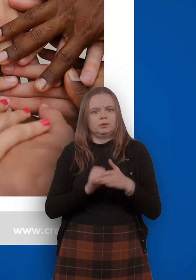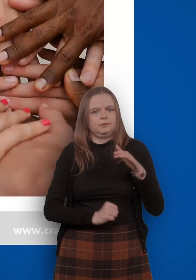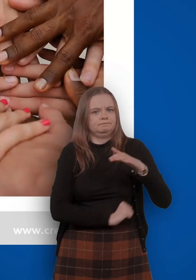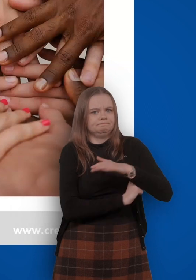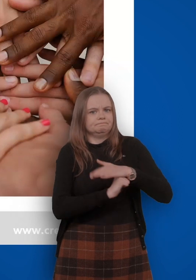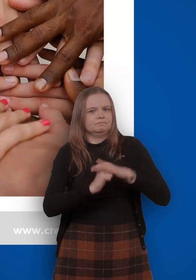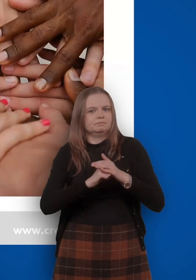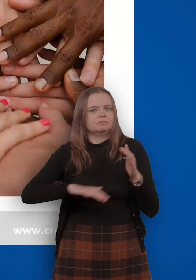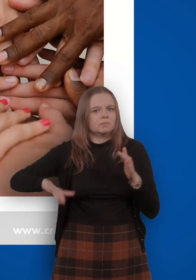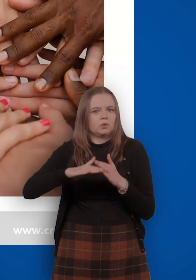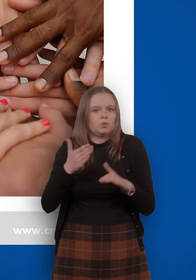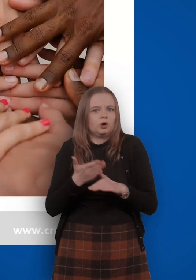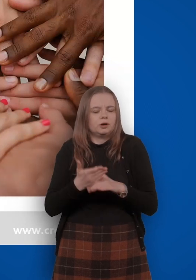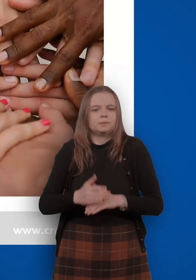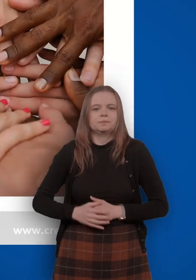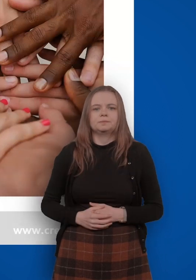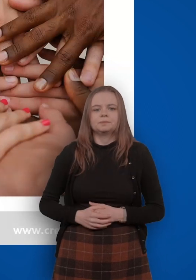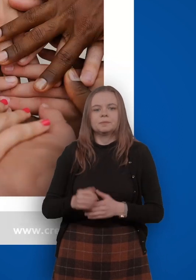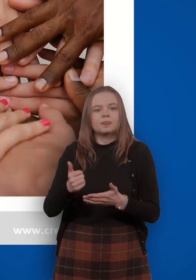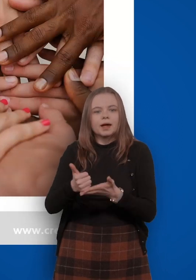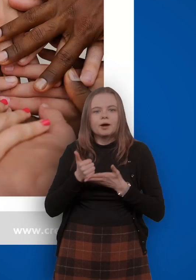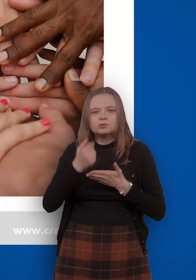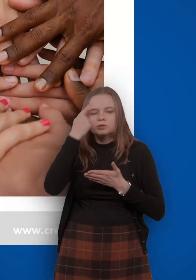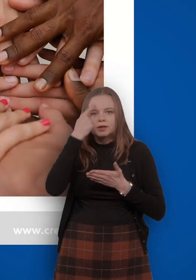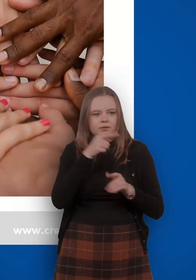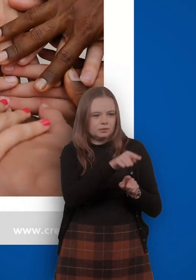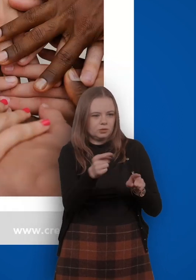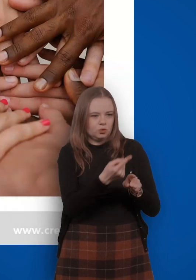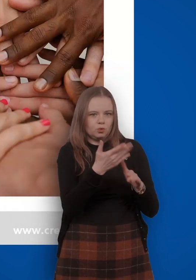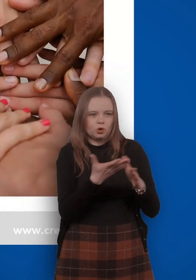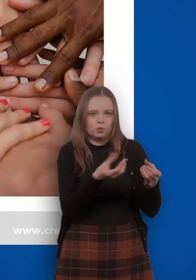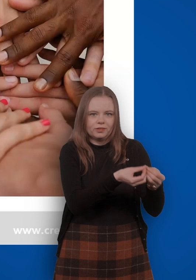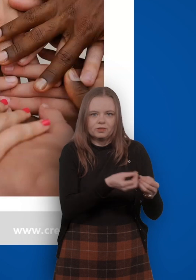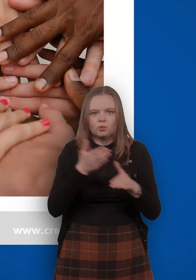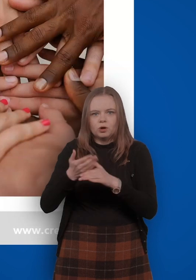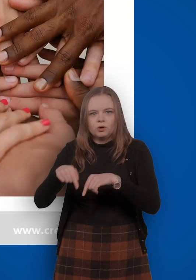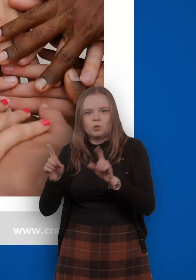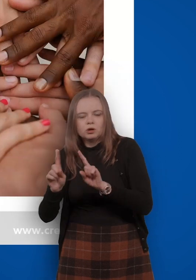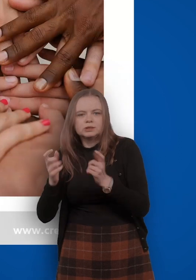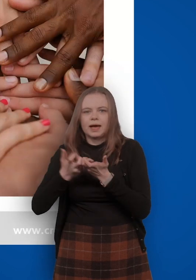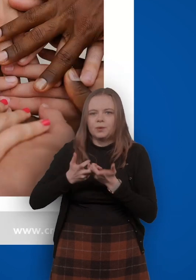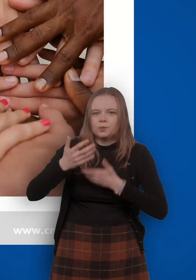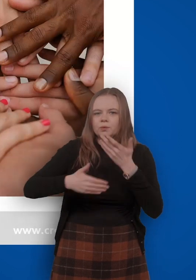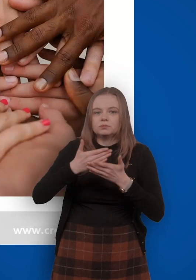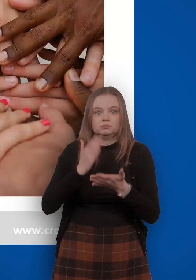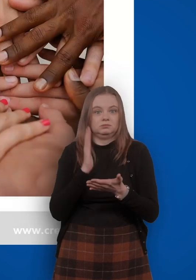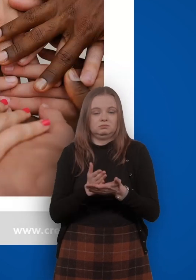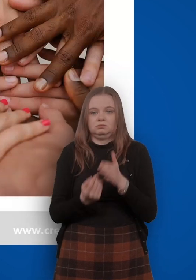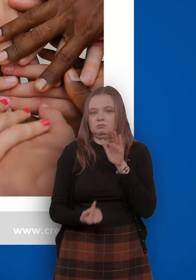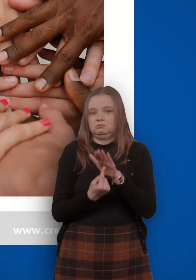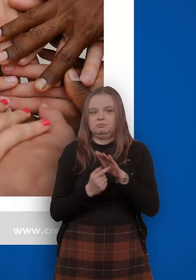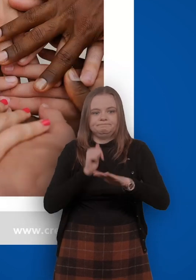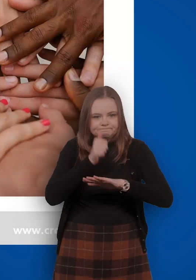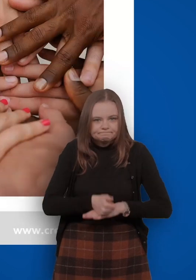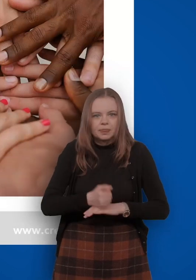work that we do. Helps us to think about who we're working with, what kind of work we're doing, how we're doing that work, and it really helps us to make our